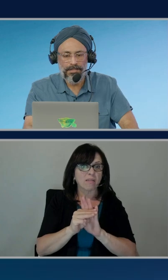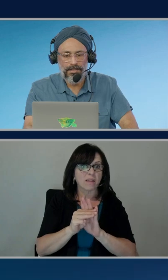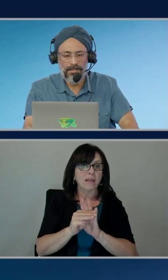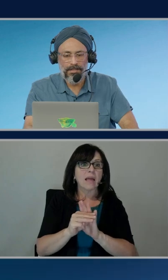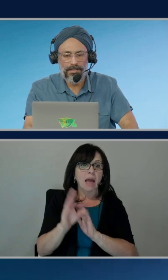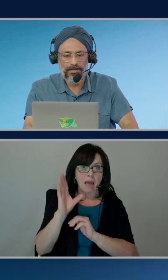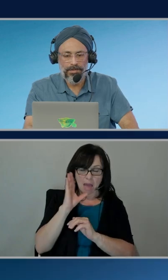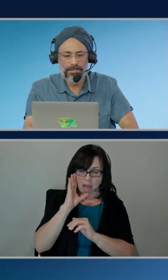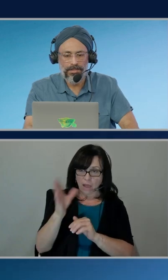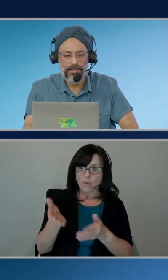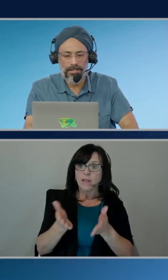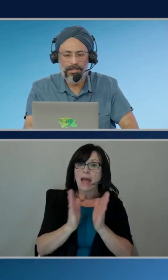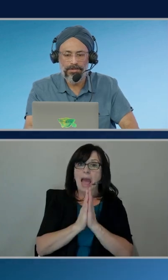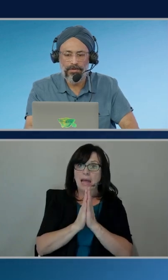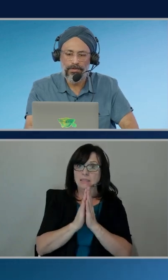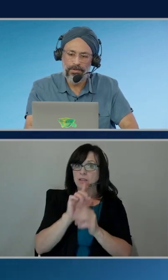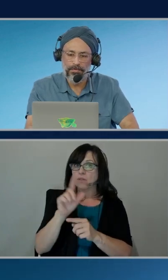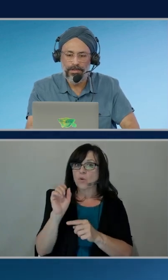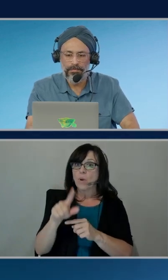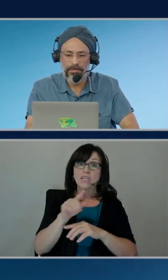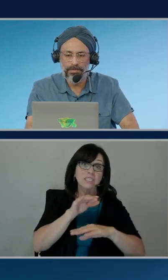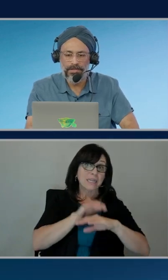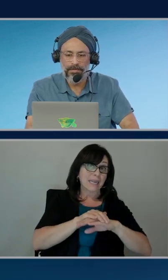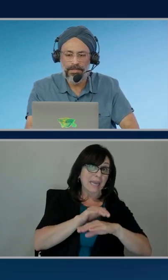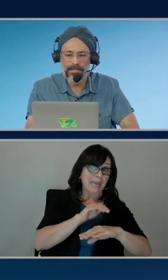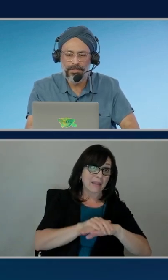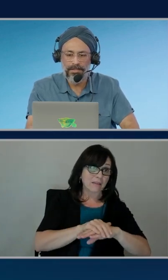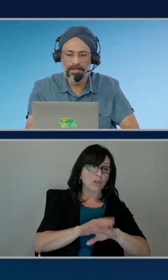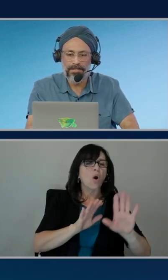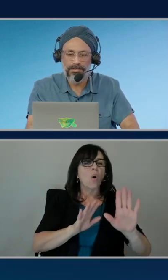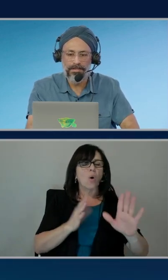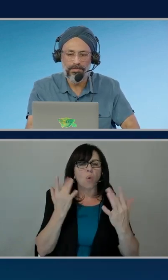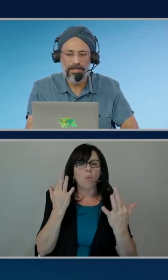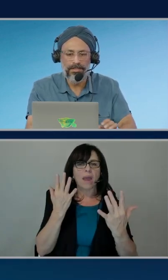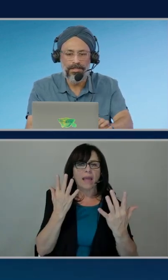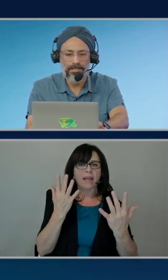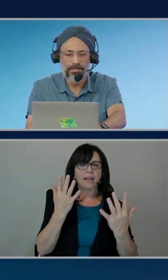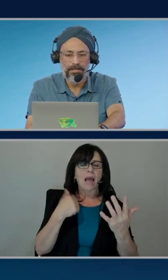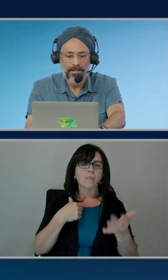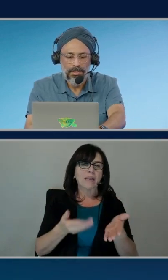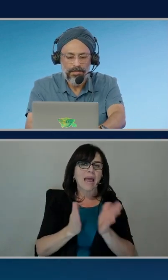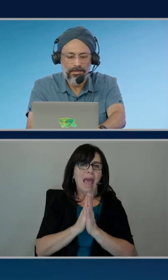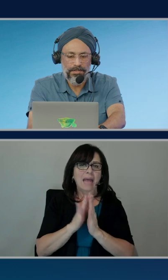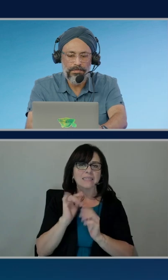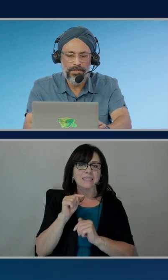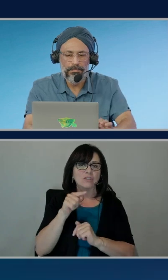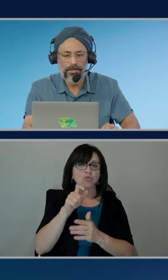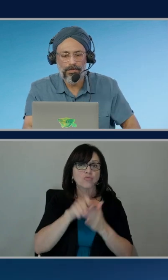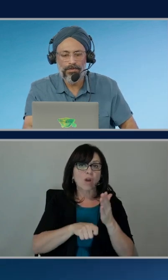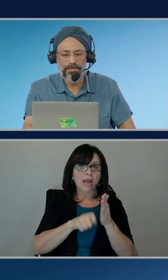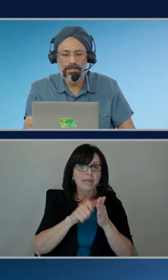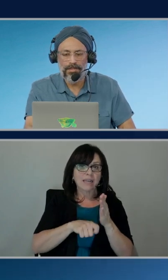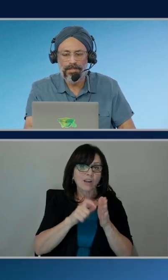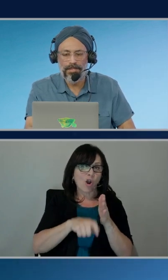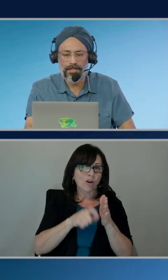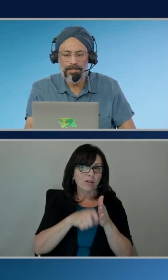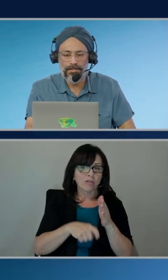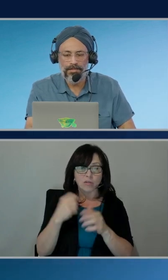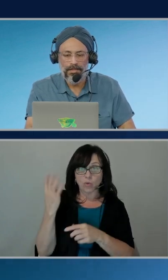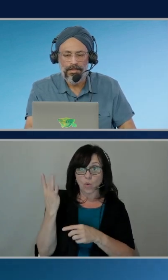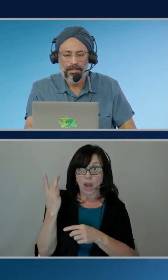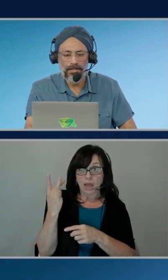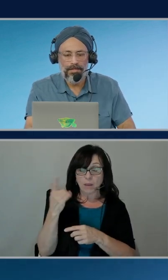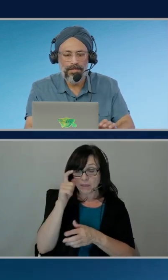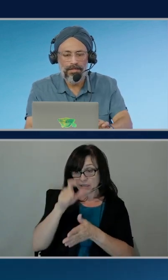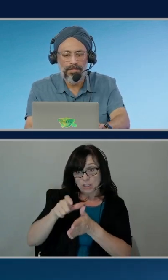ask the question in English, or you know what, let me do this. Let me actually ask it to write an article. The reason being because an